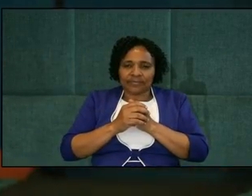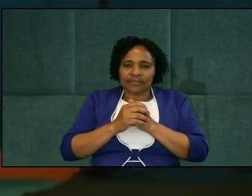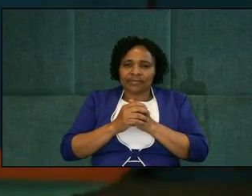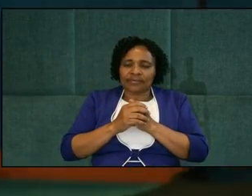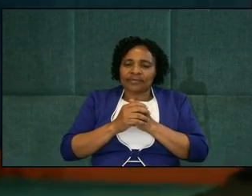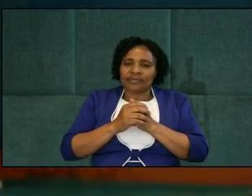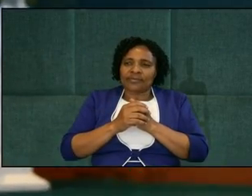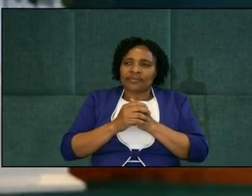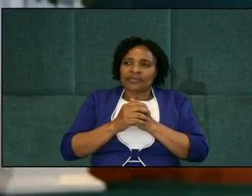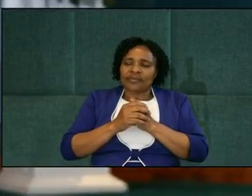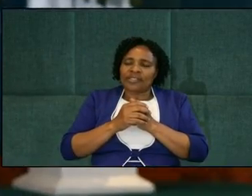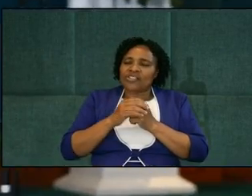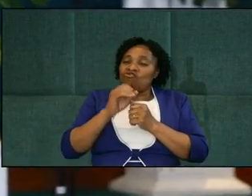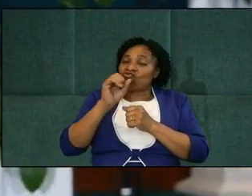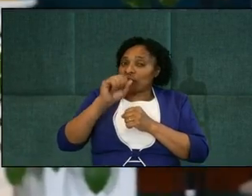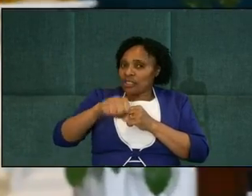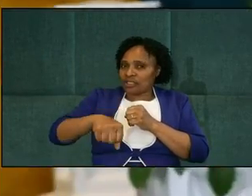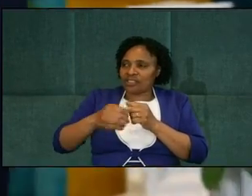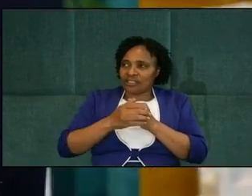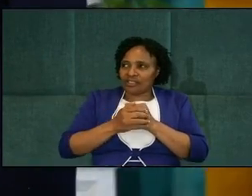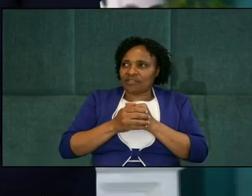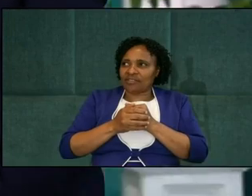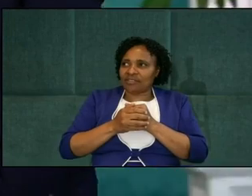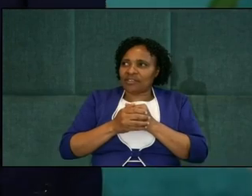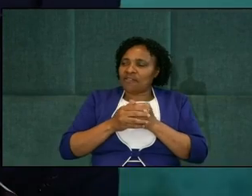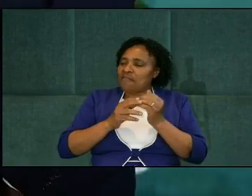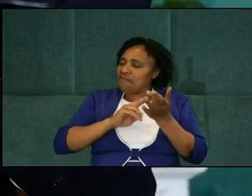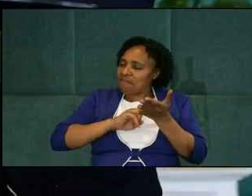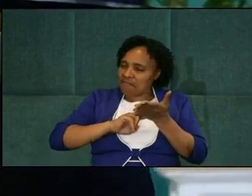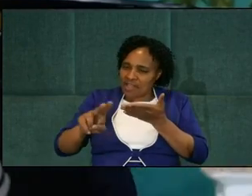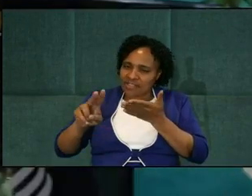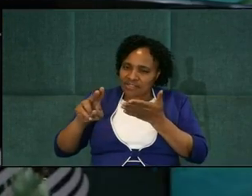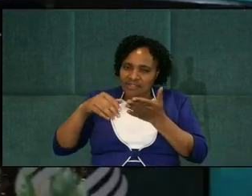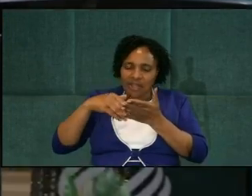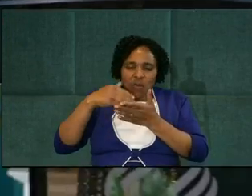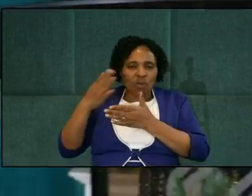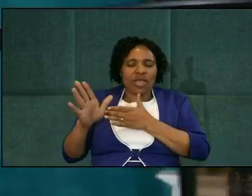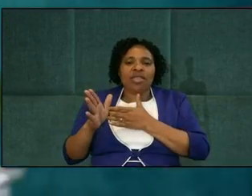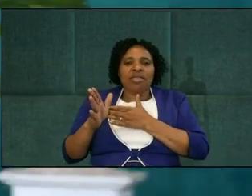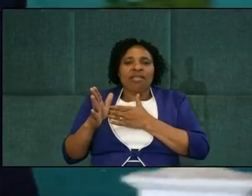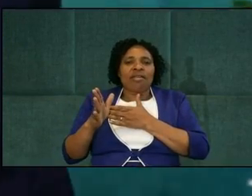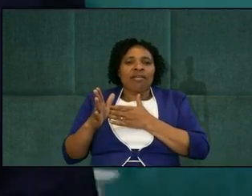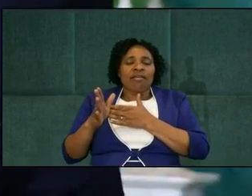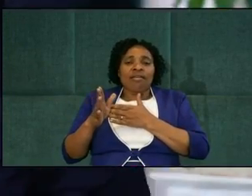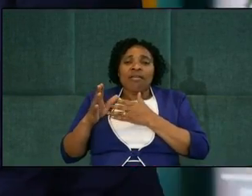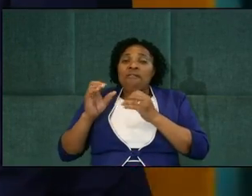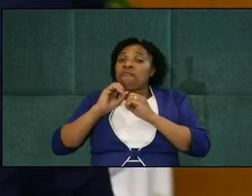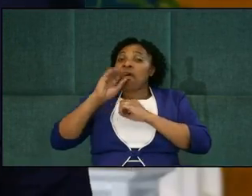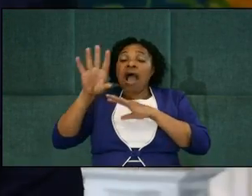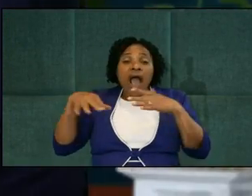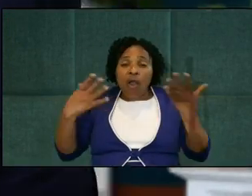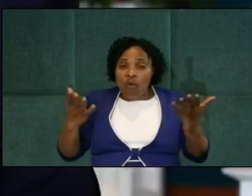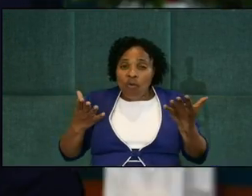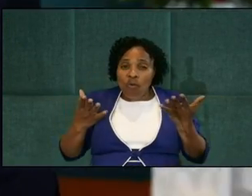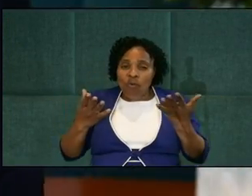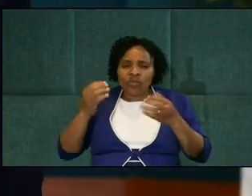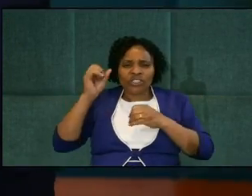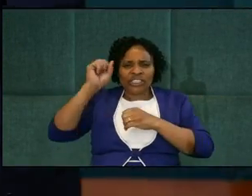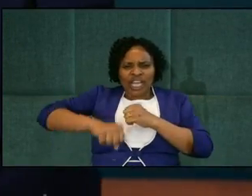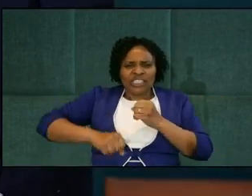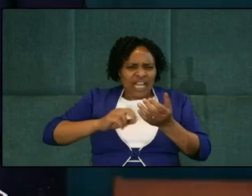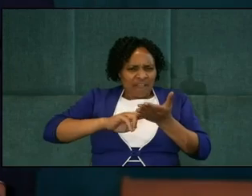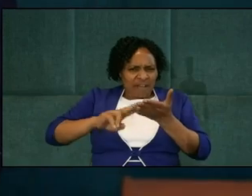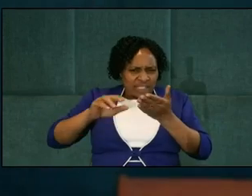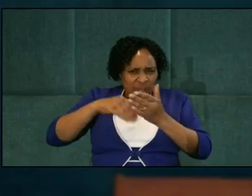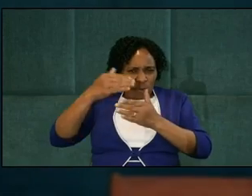Friday, just a verse away. How close is Christ coming? Just a